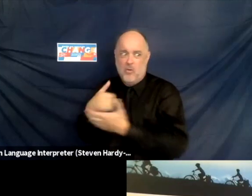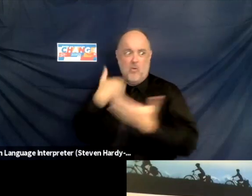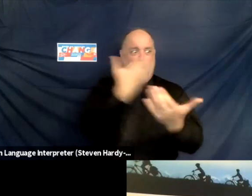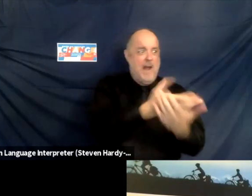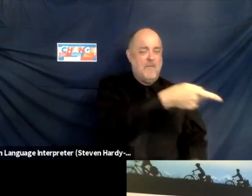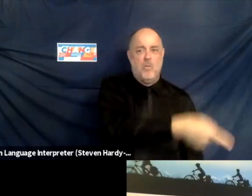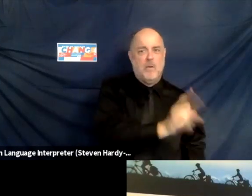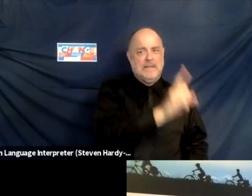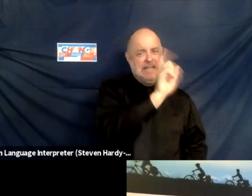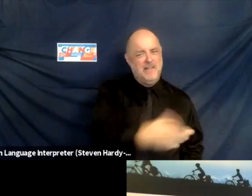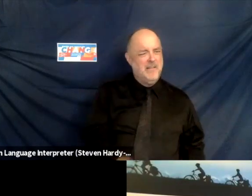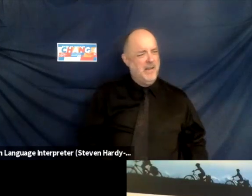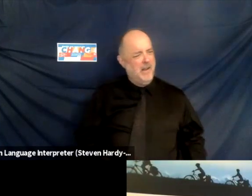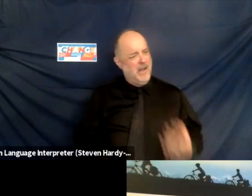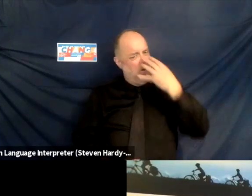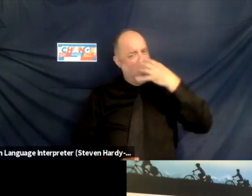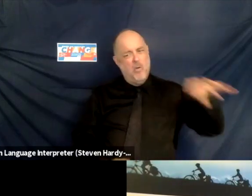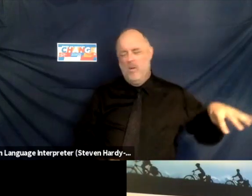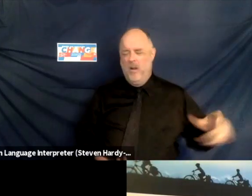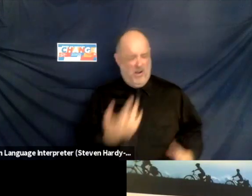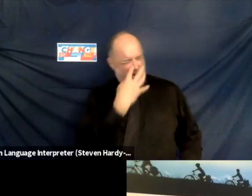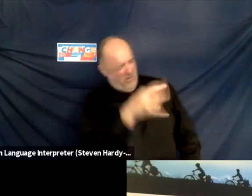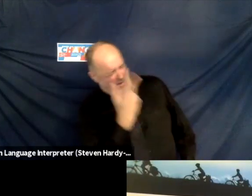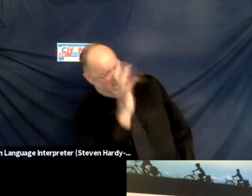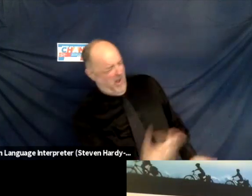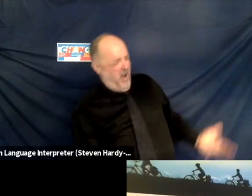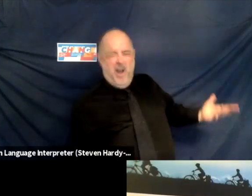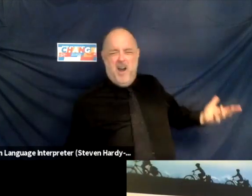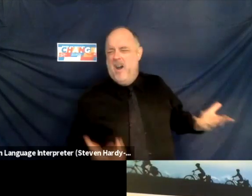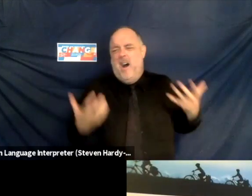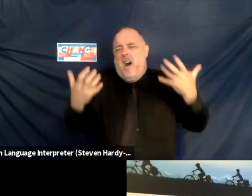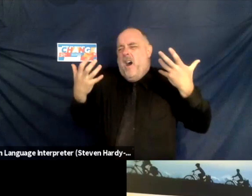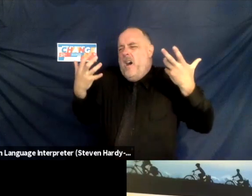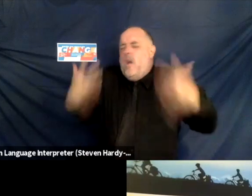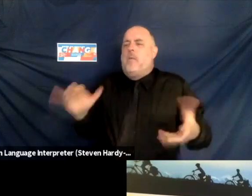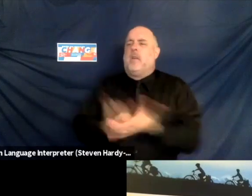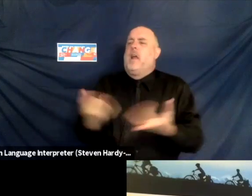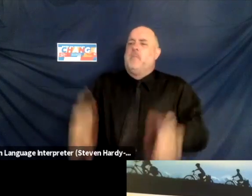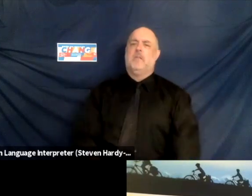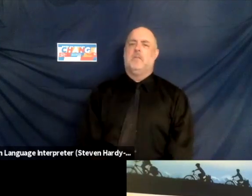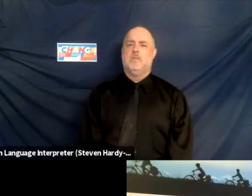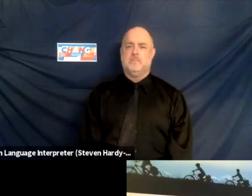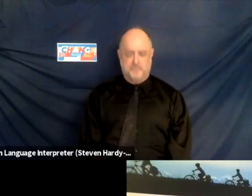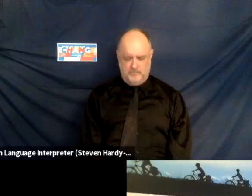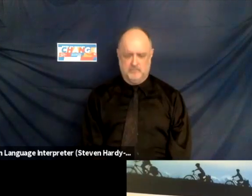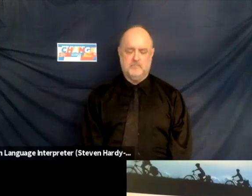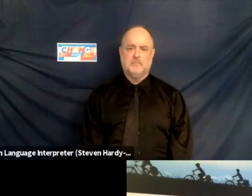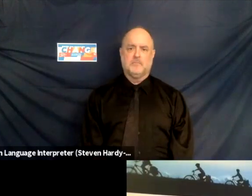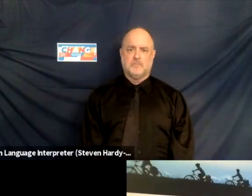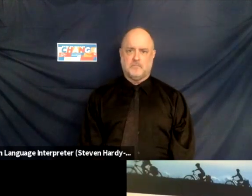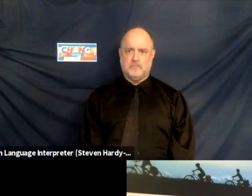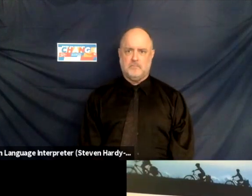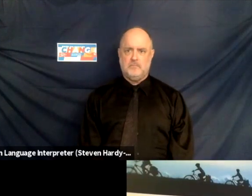are completely left out. They fall right through the cracks. I don't want this to happen with these initiatives.